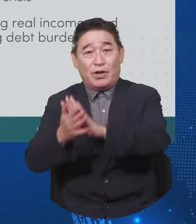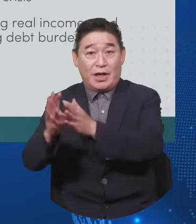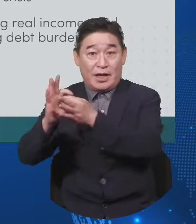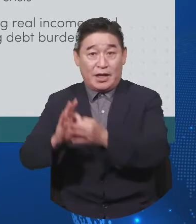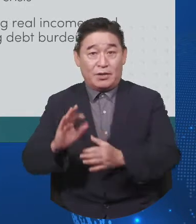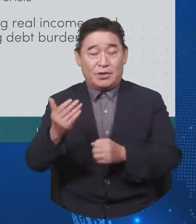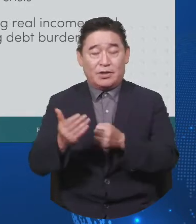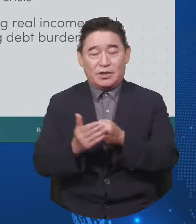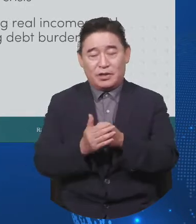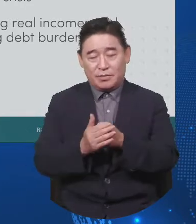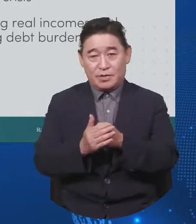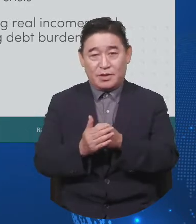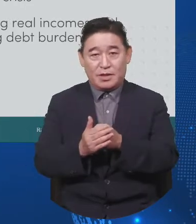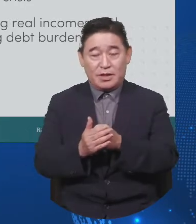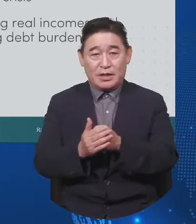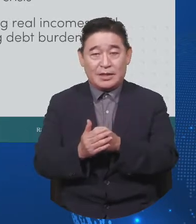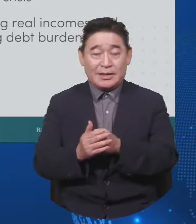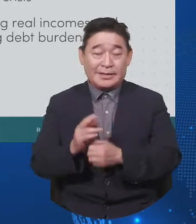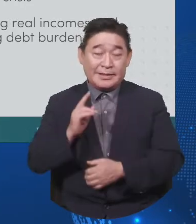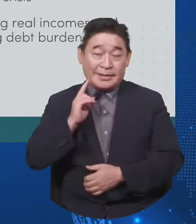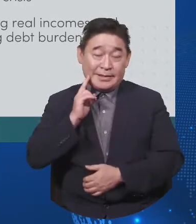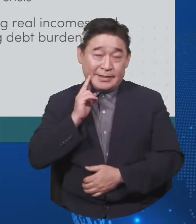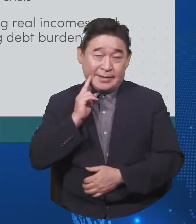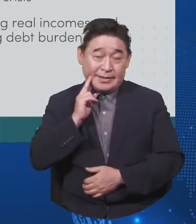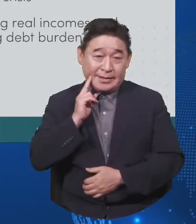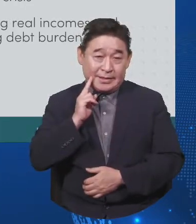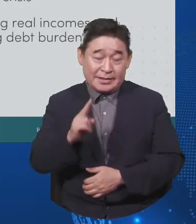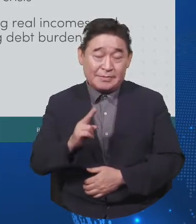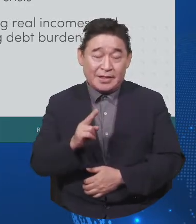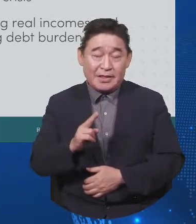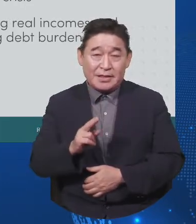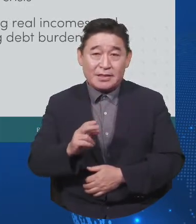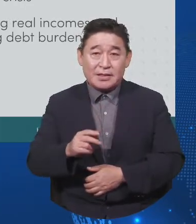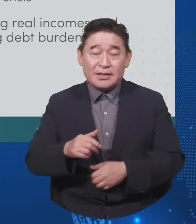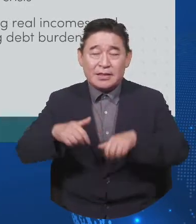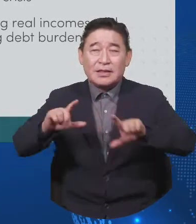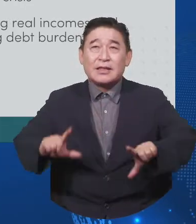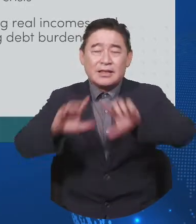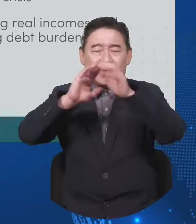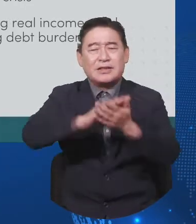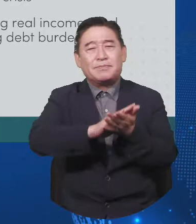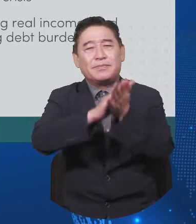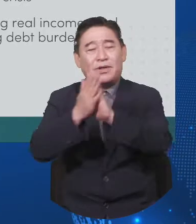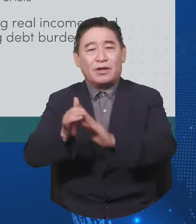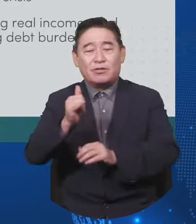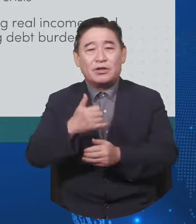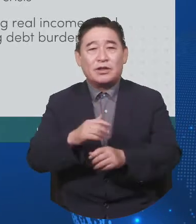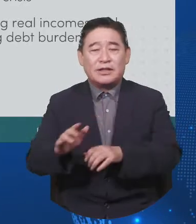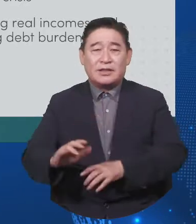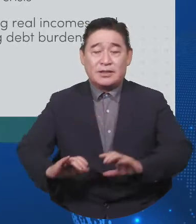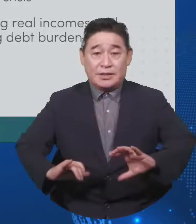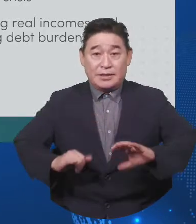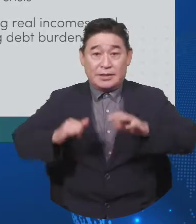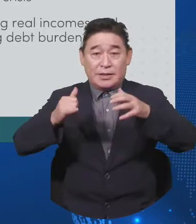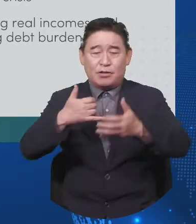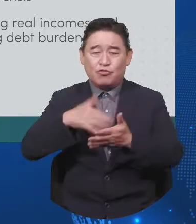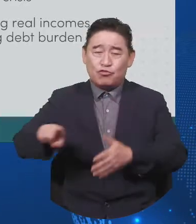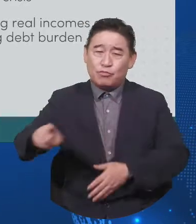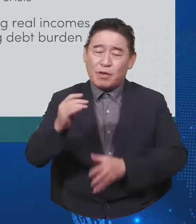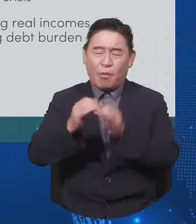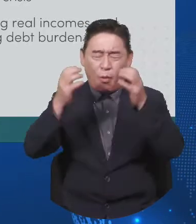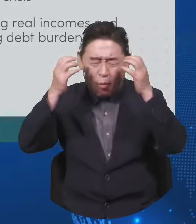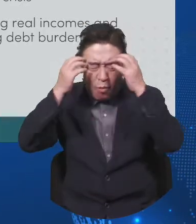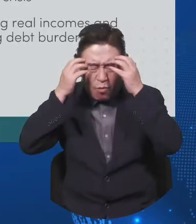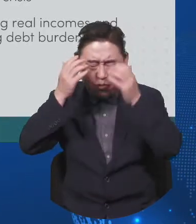climate-related events, which are affecting billions of people worldwide and are expected to have a disproportionate impact